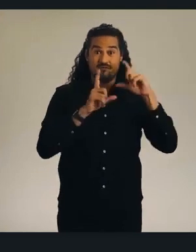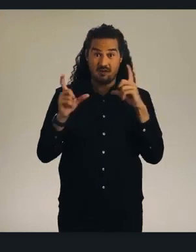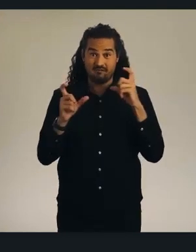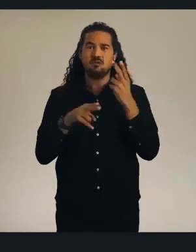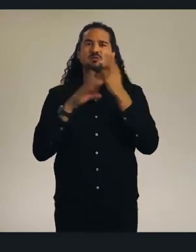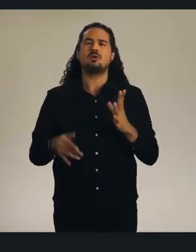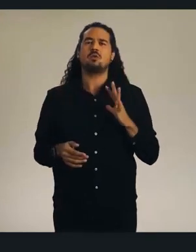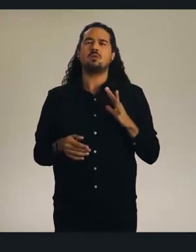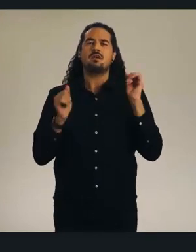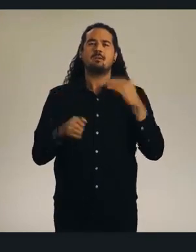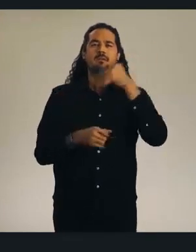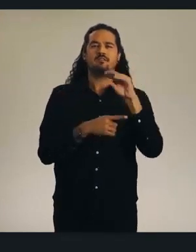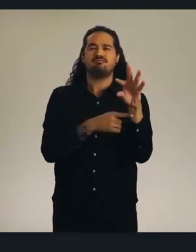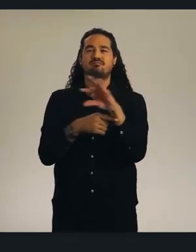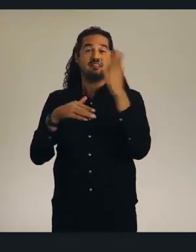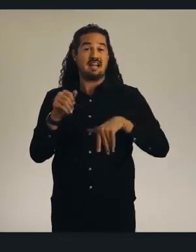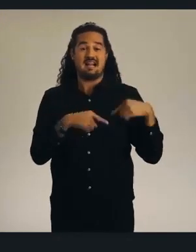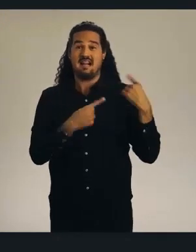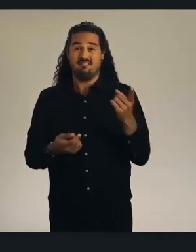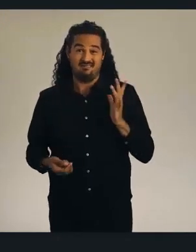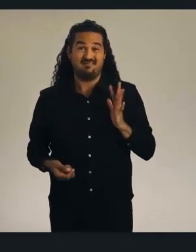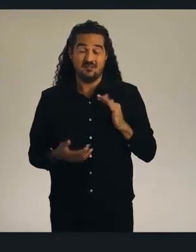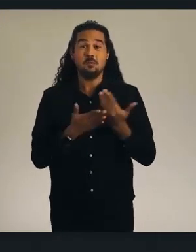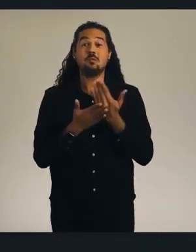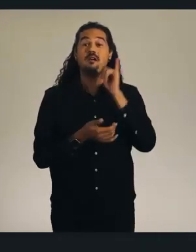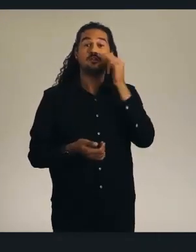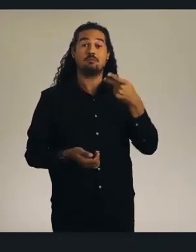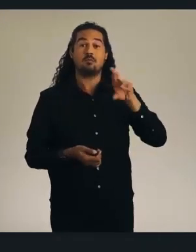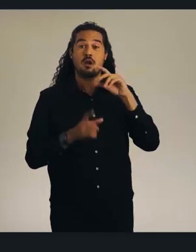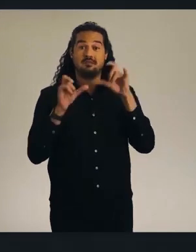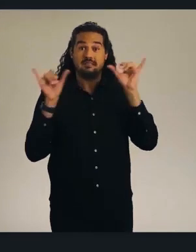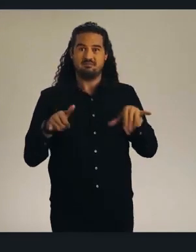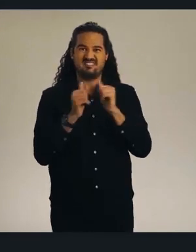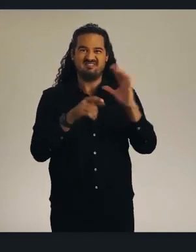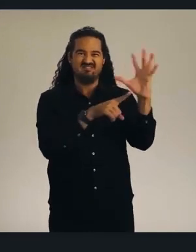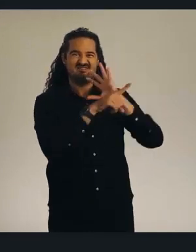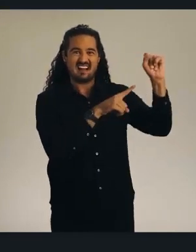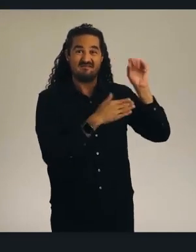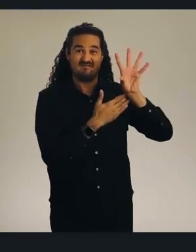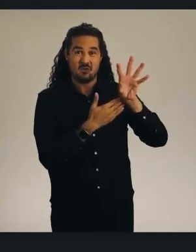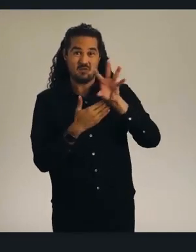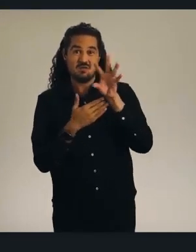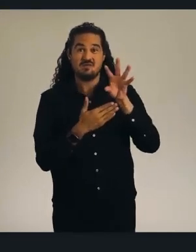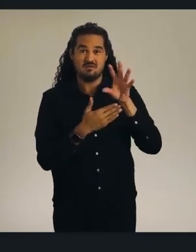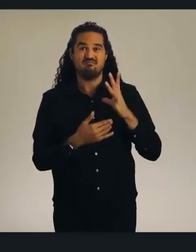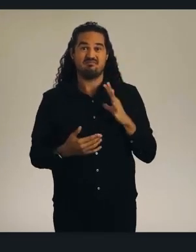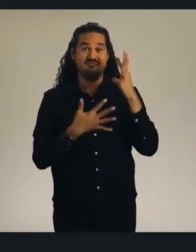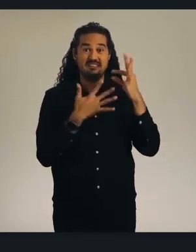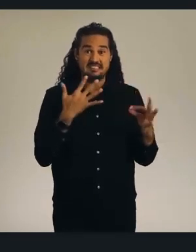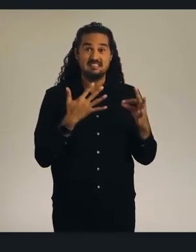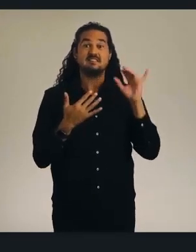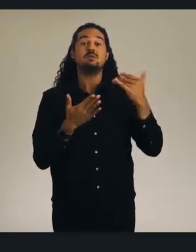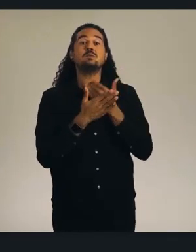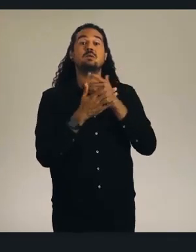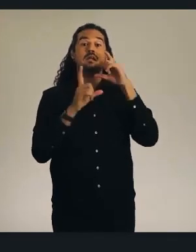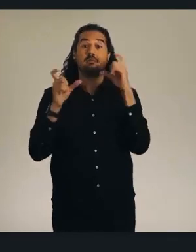beautiful images better than ever before. The new iPhone 13 Pro camera system also provides our most advanced video features. The all-new camera system, along with Dolby